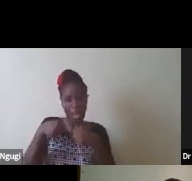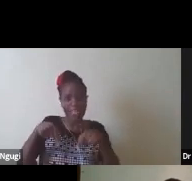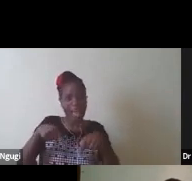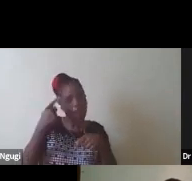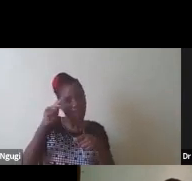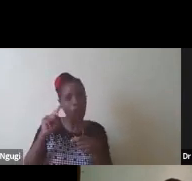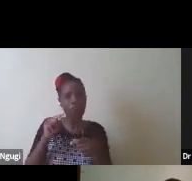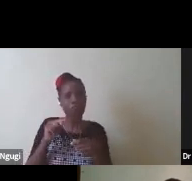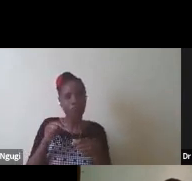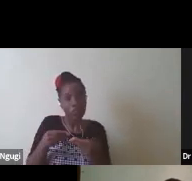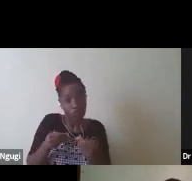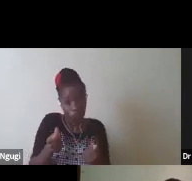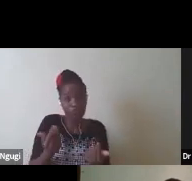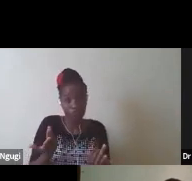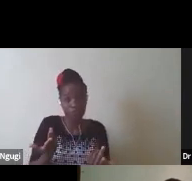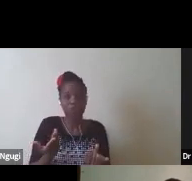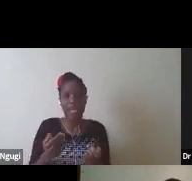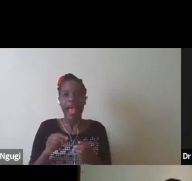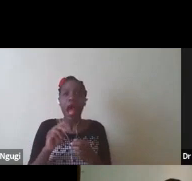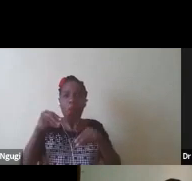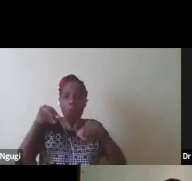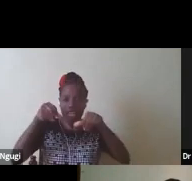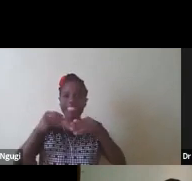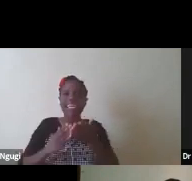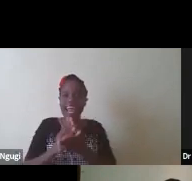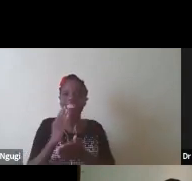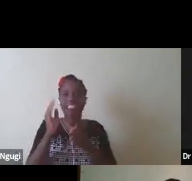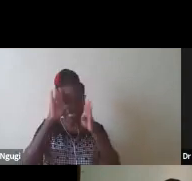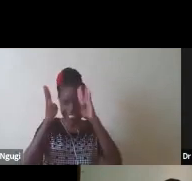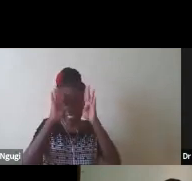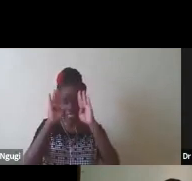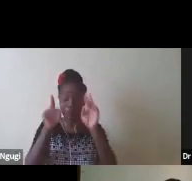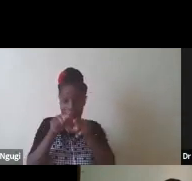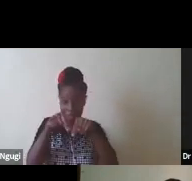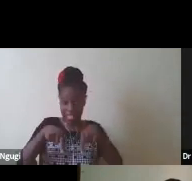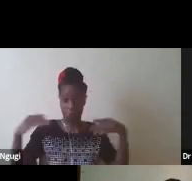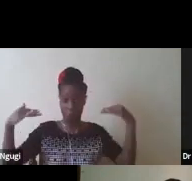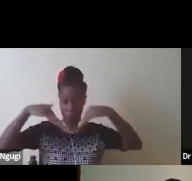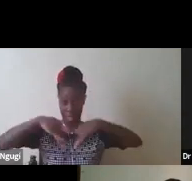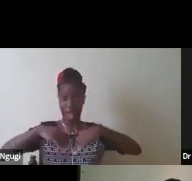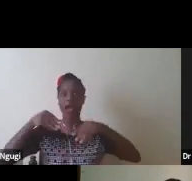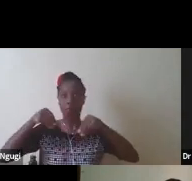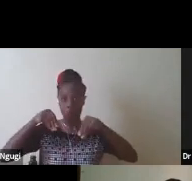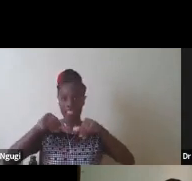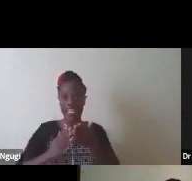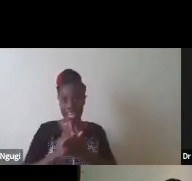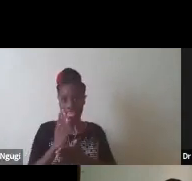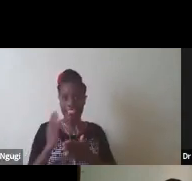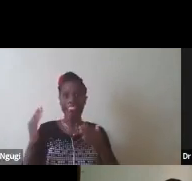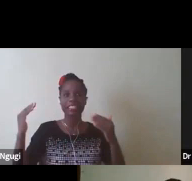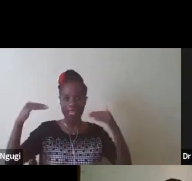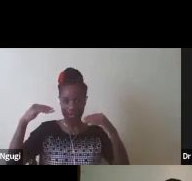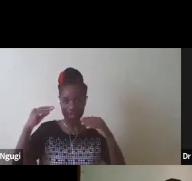think the major one, is the Quality Rights Initiative. I think this is one of the major initiatives that can be put in place,